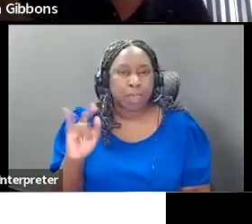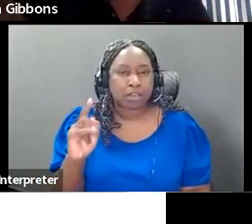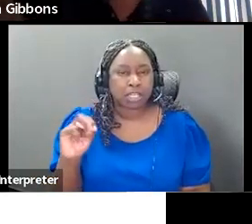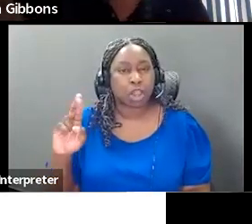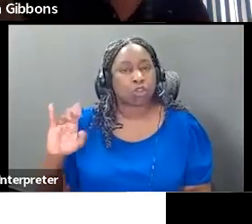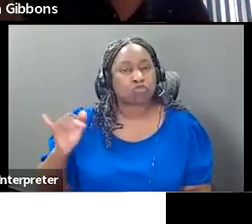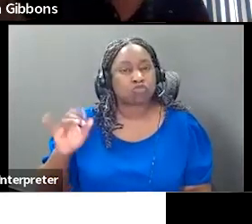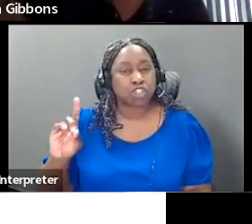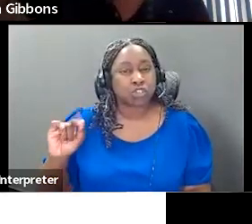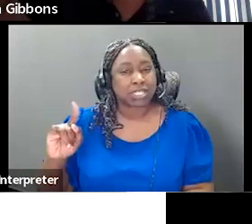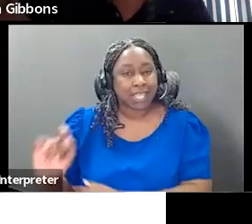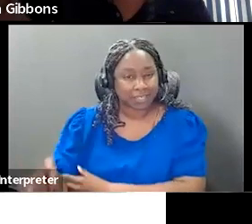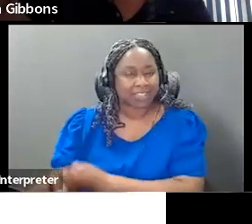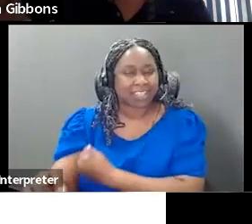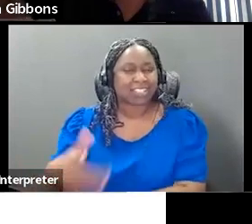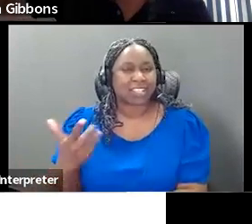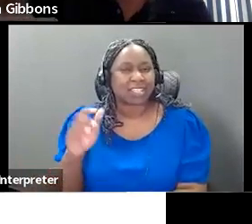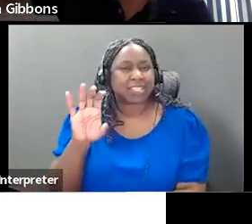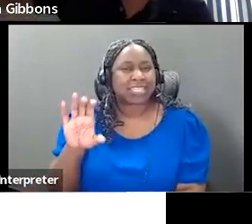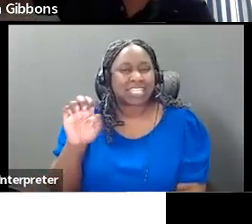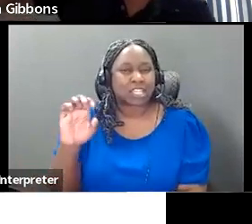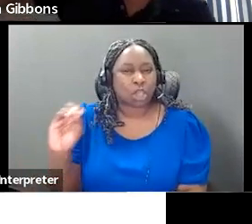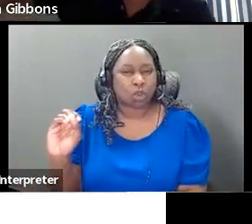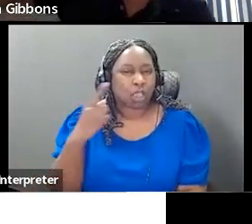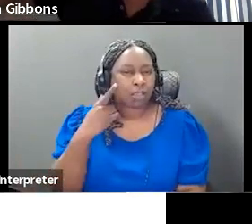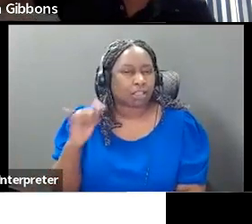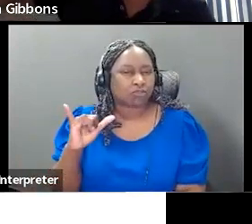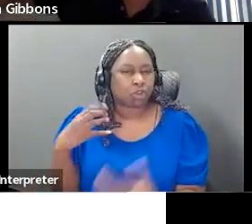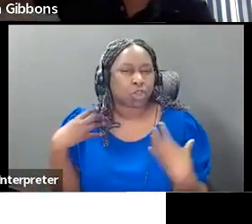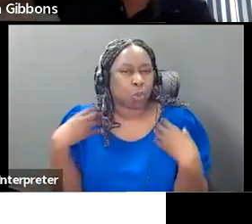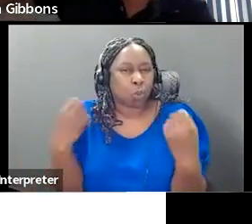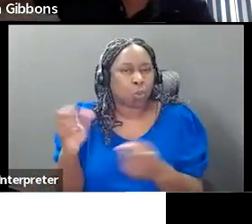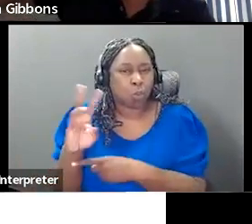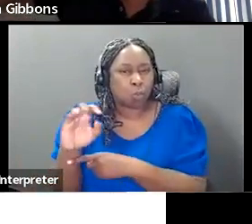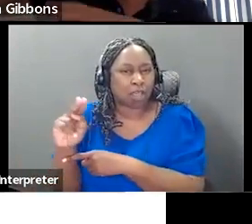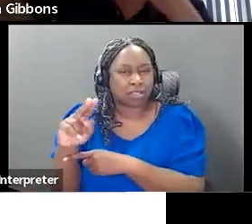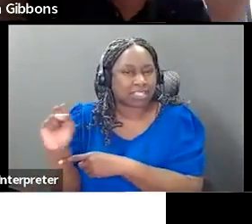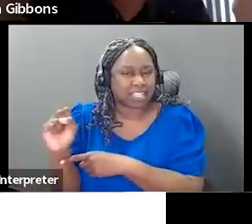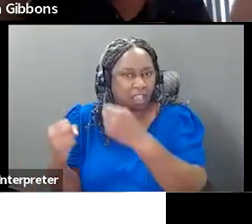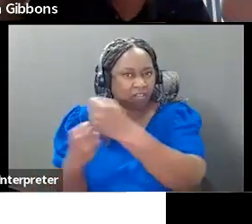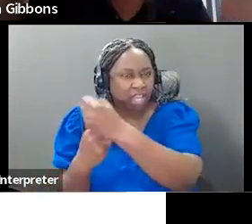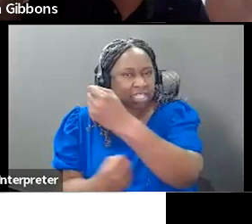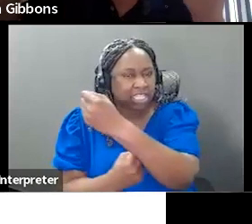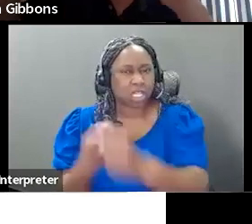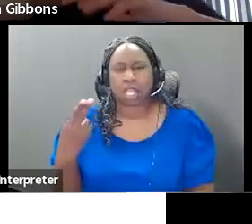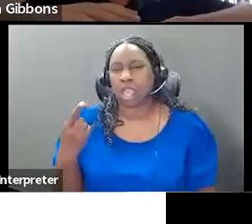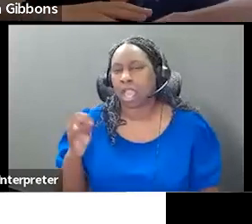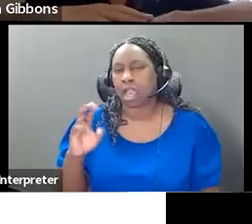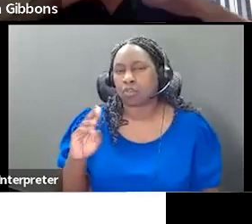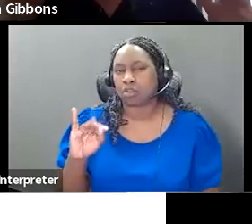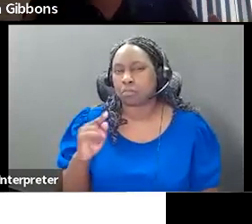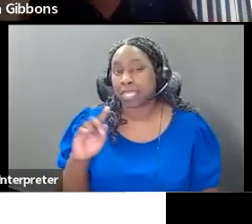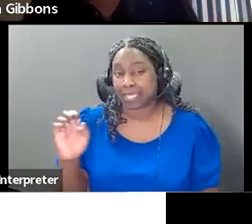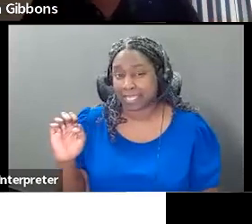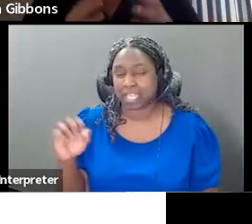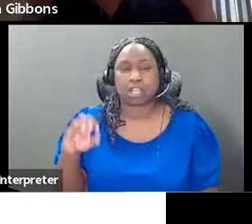outgoing and incoming CEOs of the California Wellness Foundation. Who else is going to be there? Heather McGee, our friends